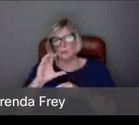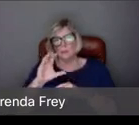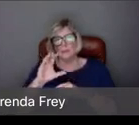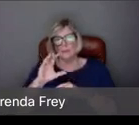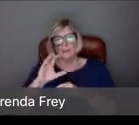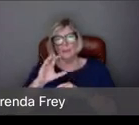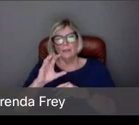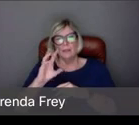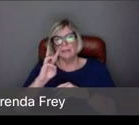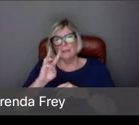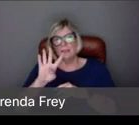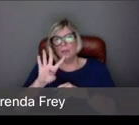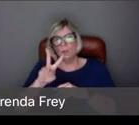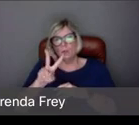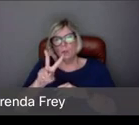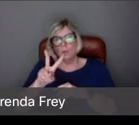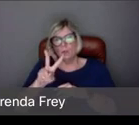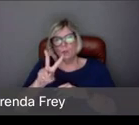Uh-huh. 642